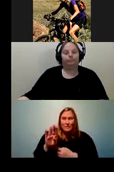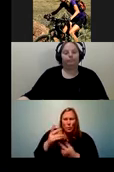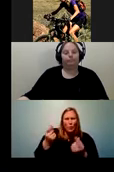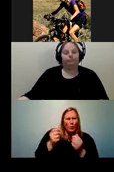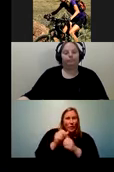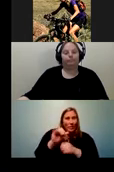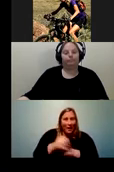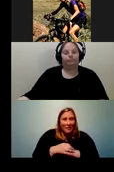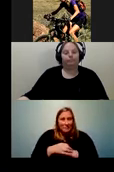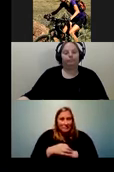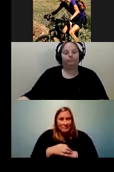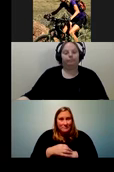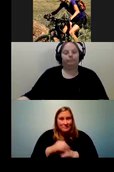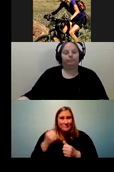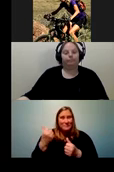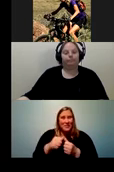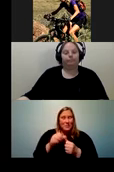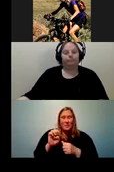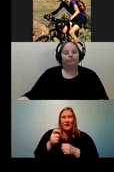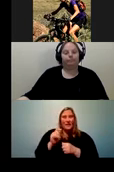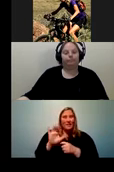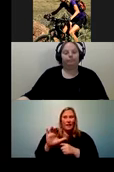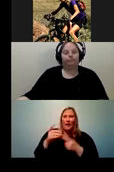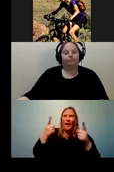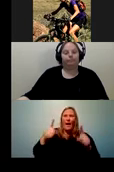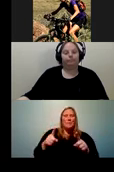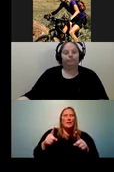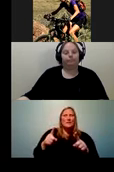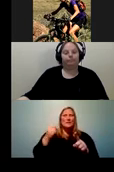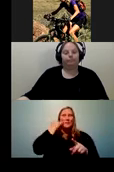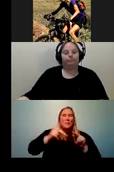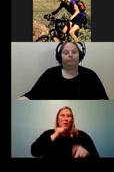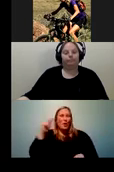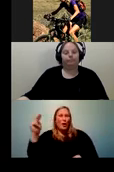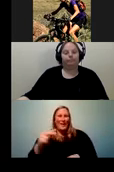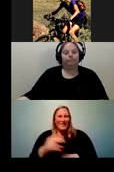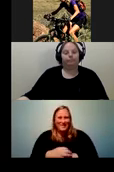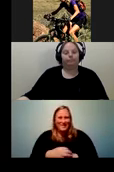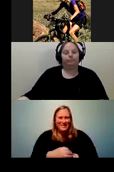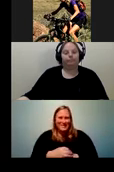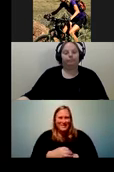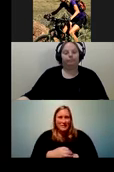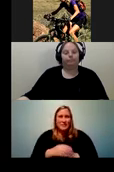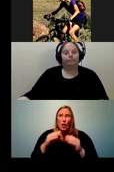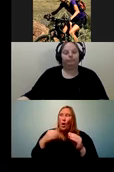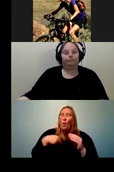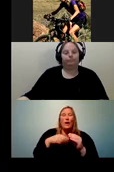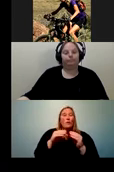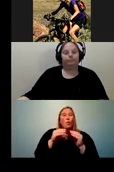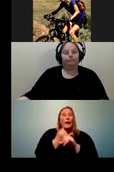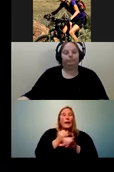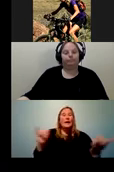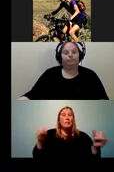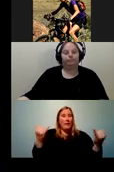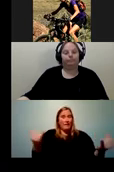We remember that ethics is what happens when no one is looking. So we are more autonomous than we've ever been in our lives right